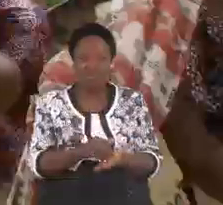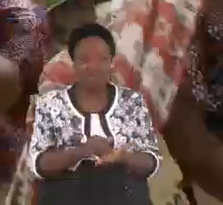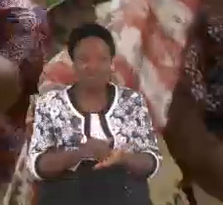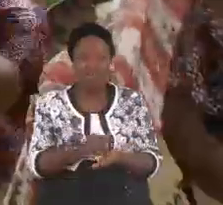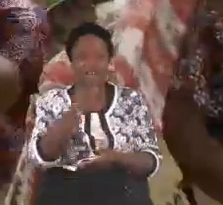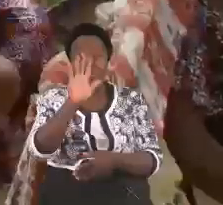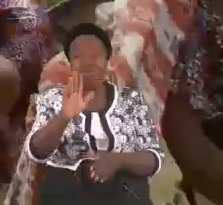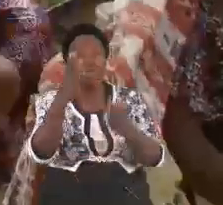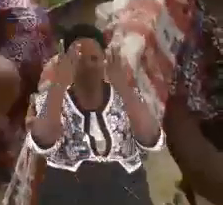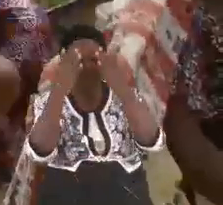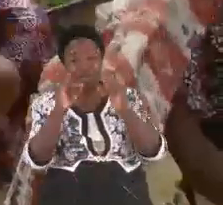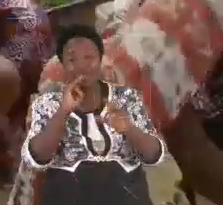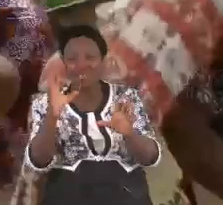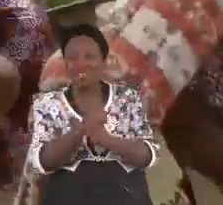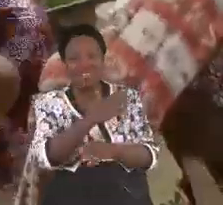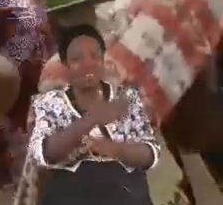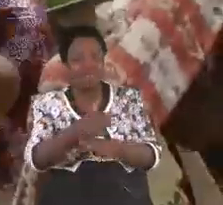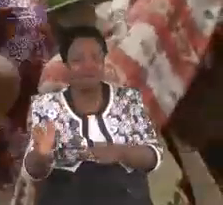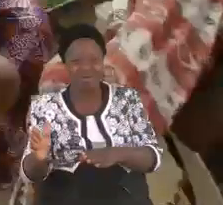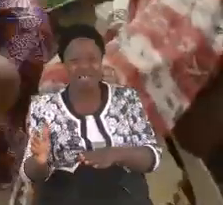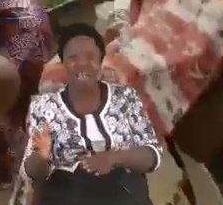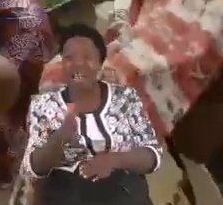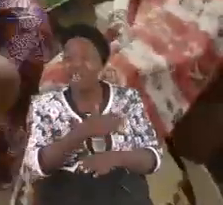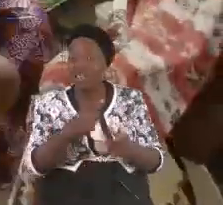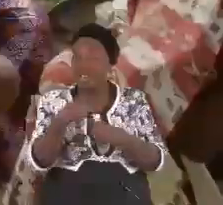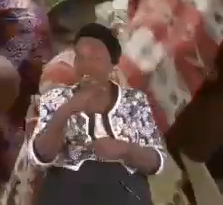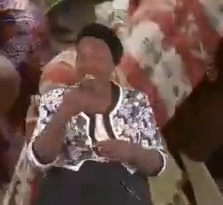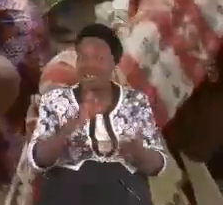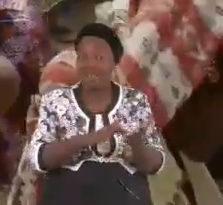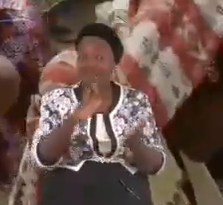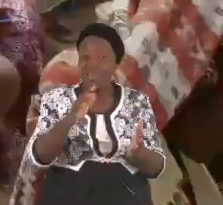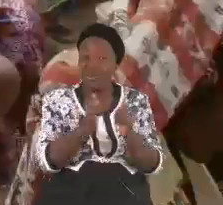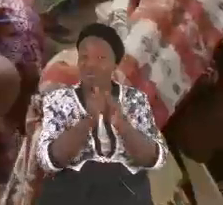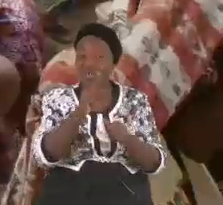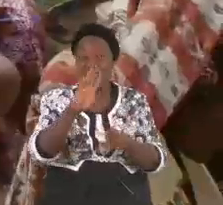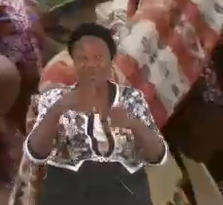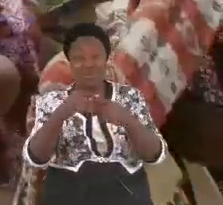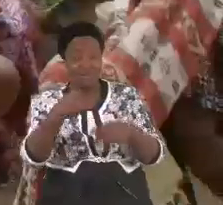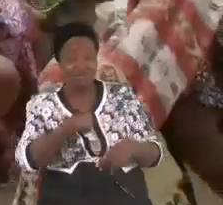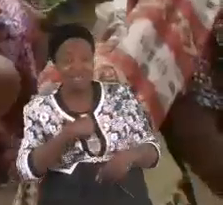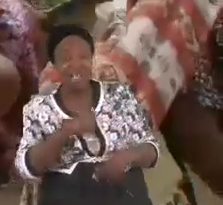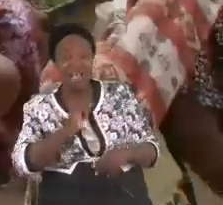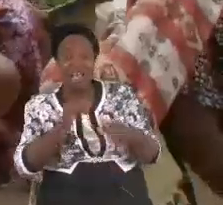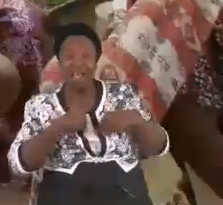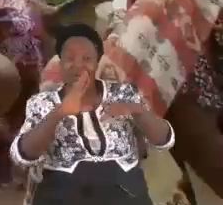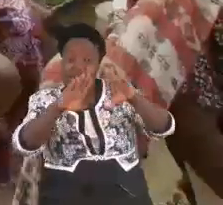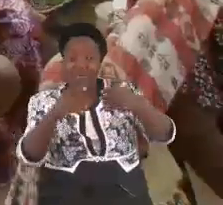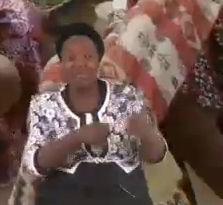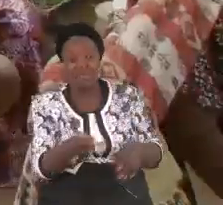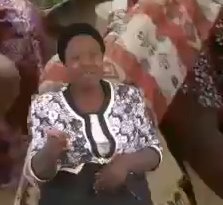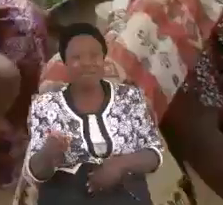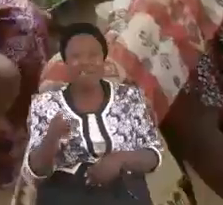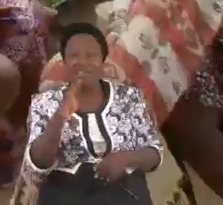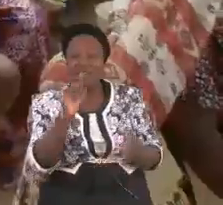is taken away. And it says, the glory which thou gavest me, I have given them, that